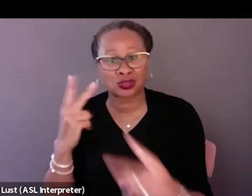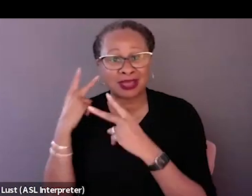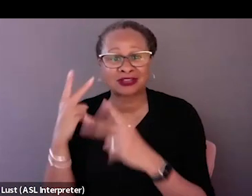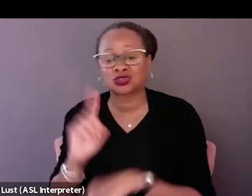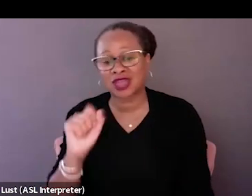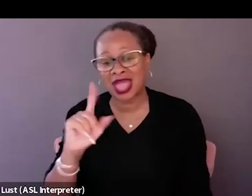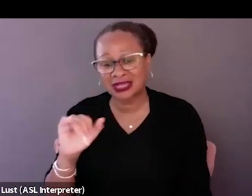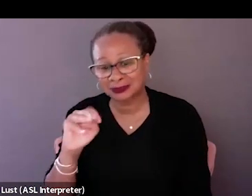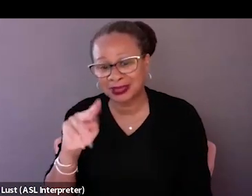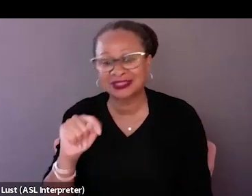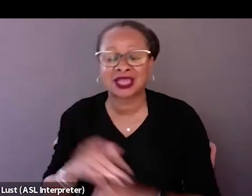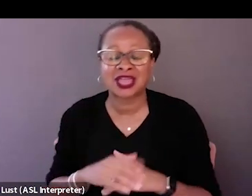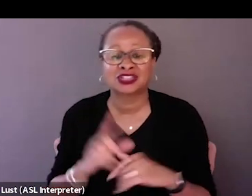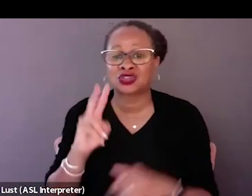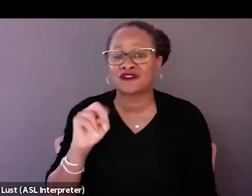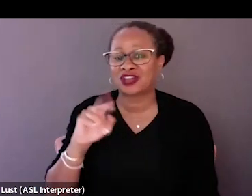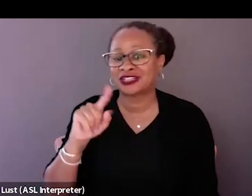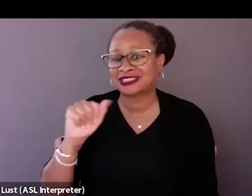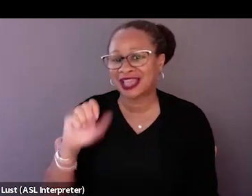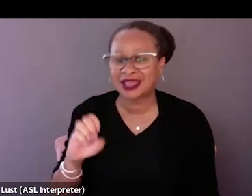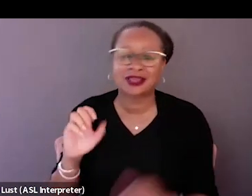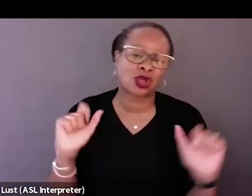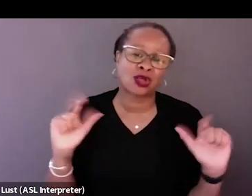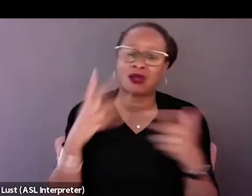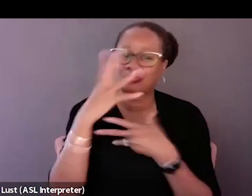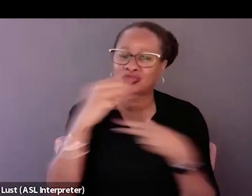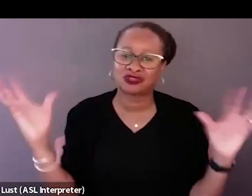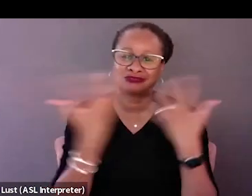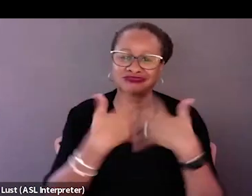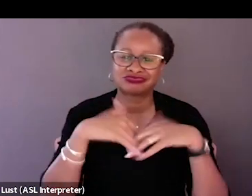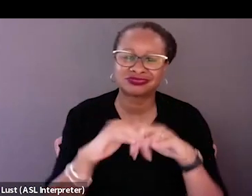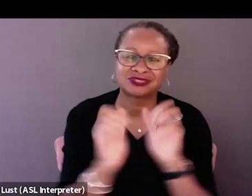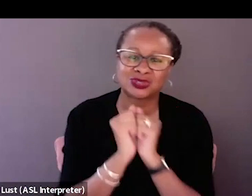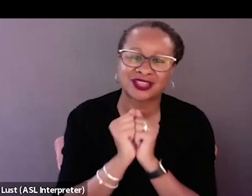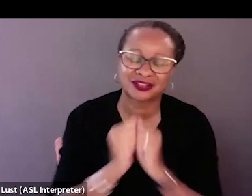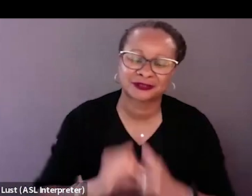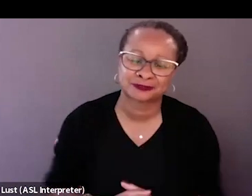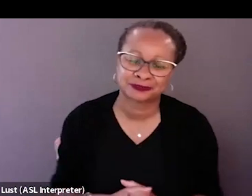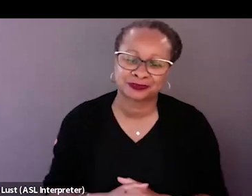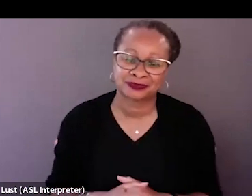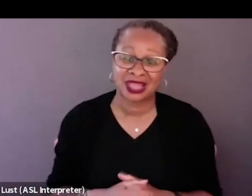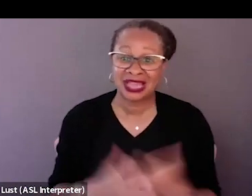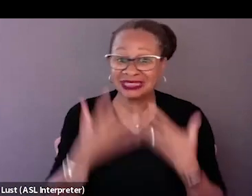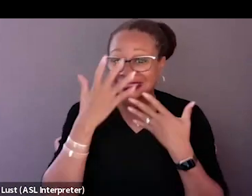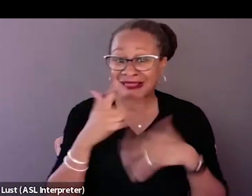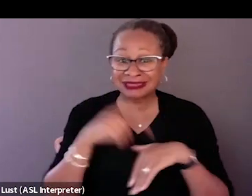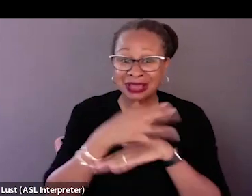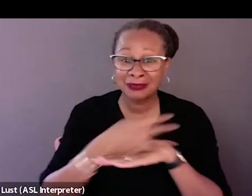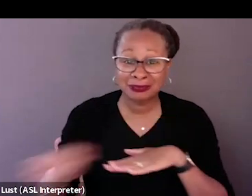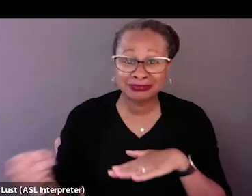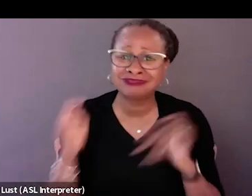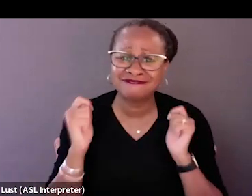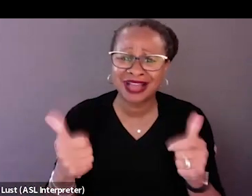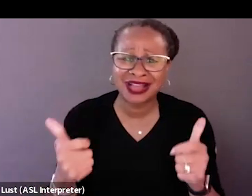to the verite. It just so beautifully kind of put that all in context. We're sadly out of time. This went